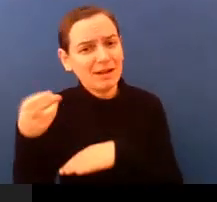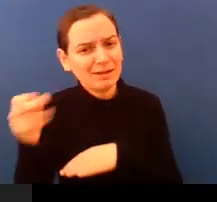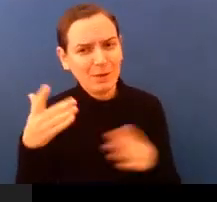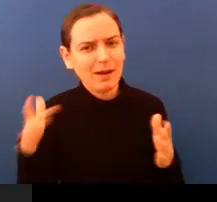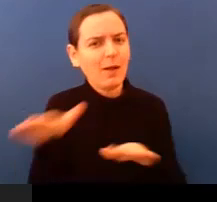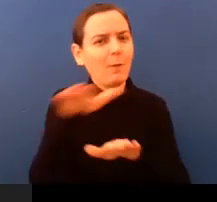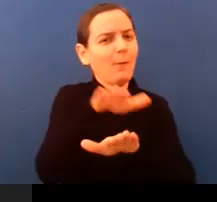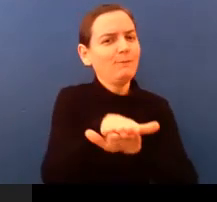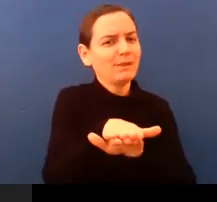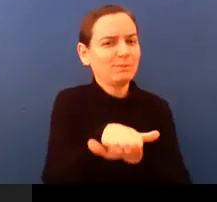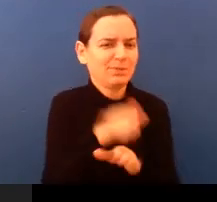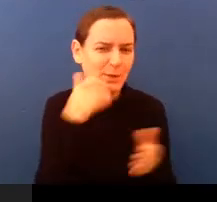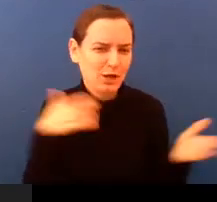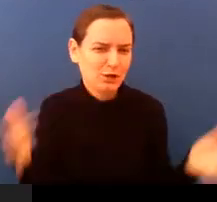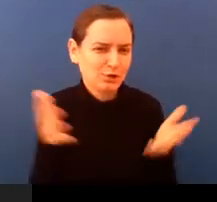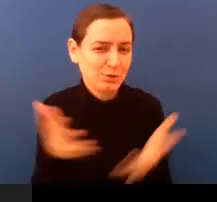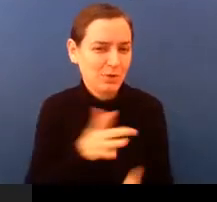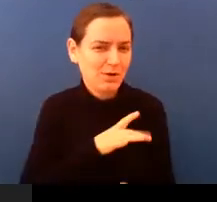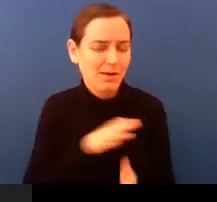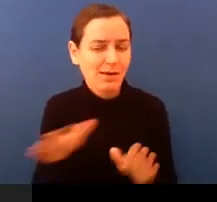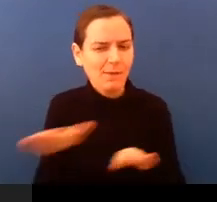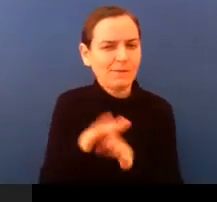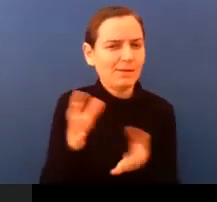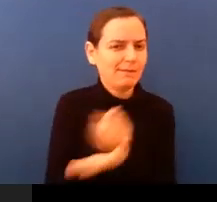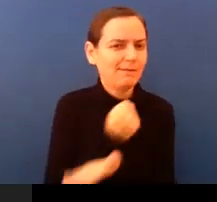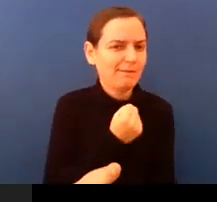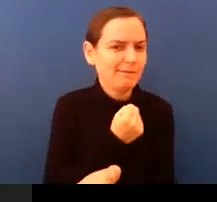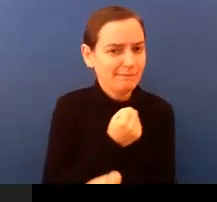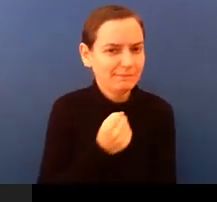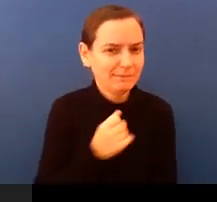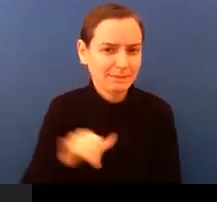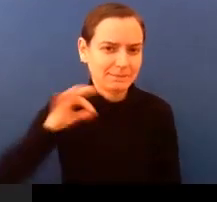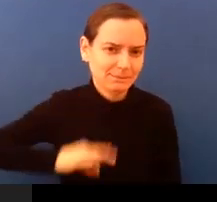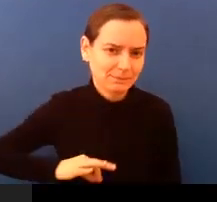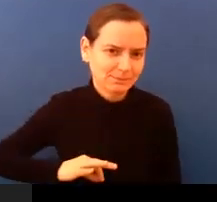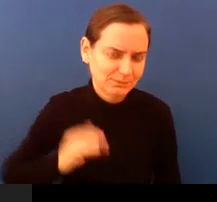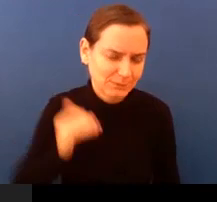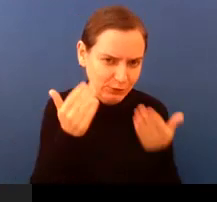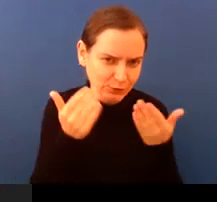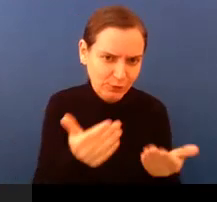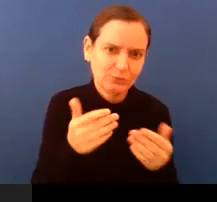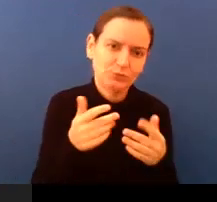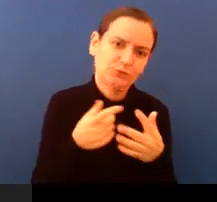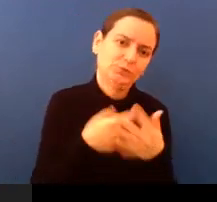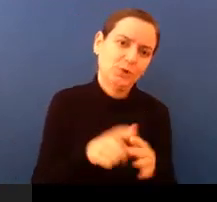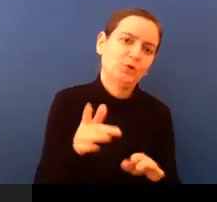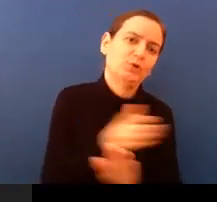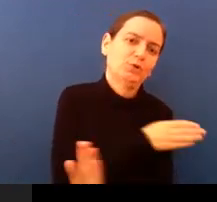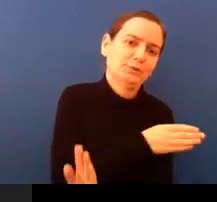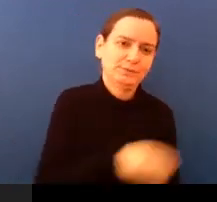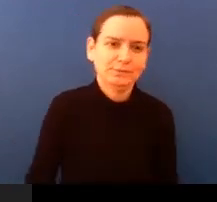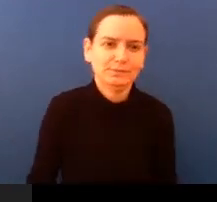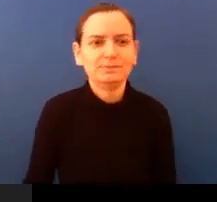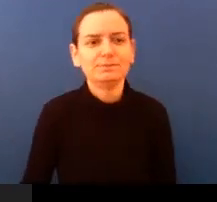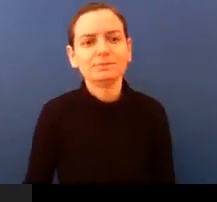And to be aware of the life of a guide dog, a working guide dog is around 9 to 12 years. And we've had guide dogs